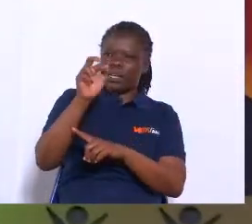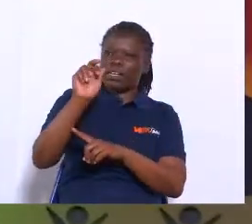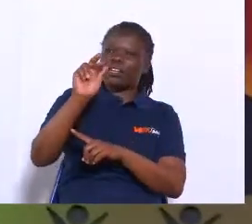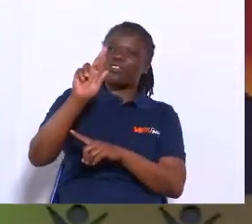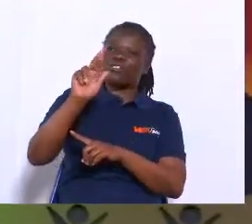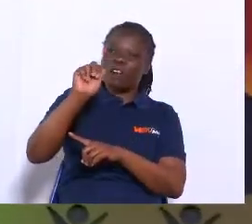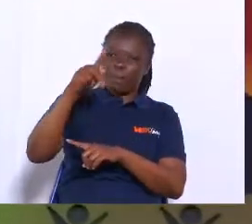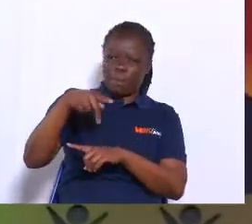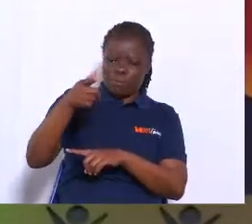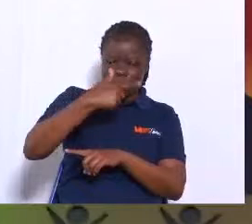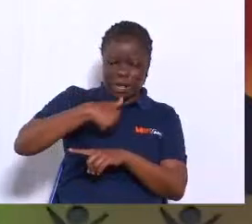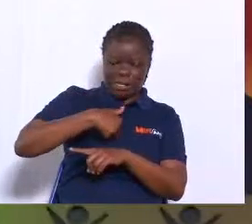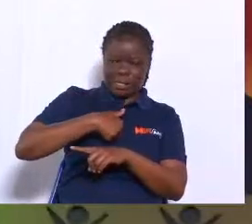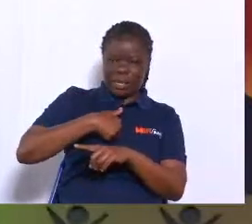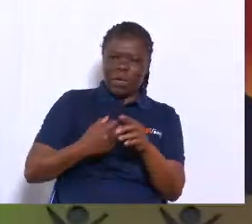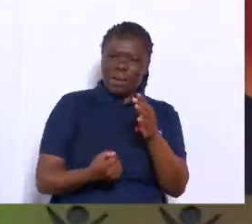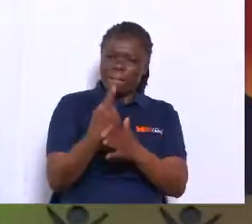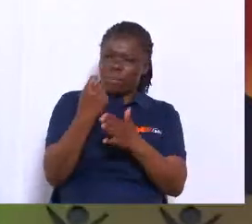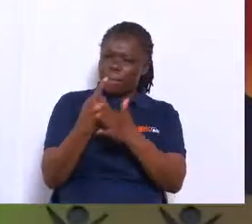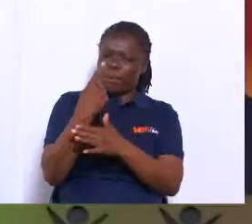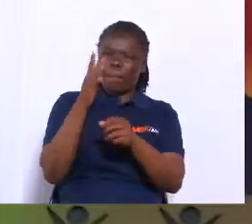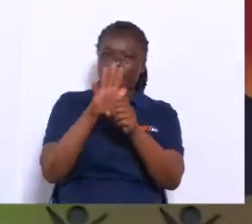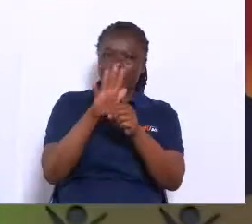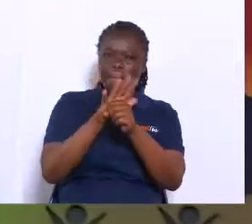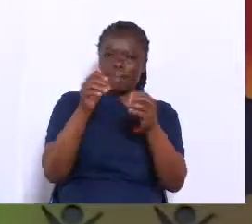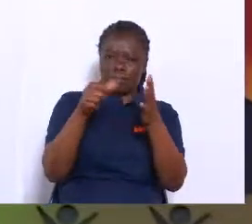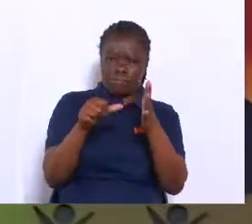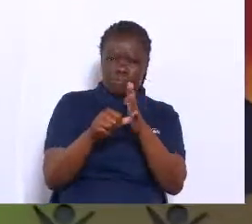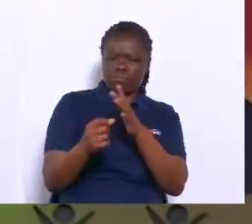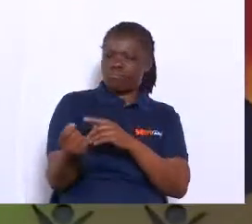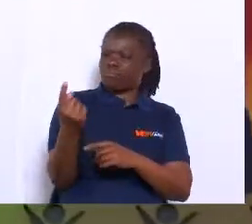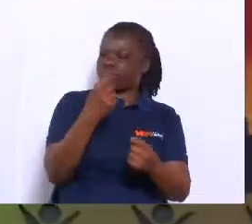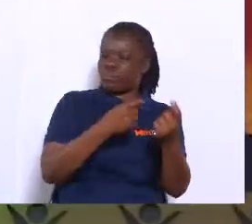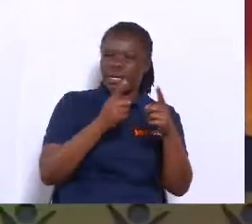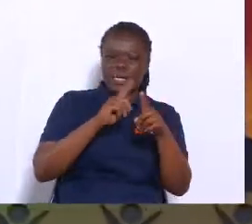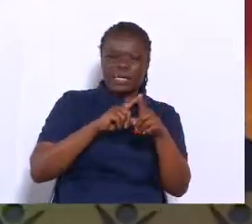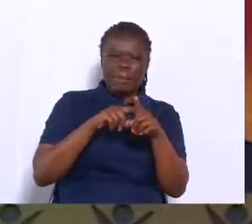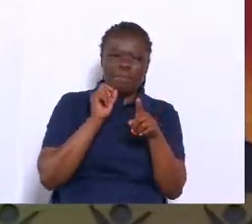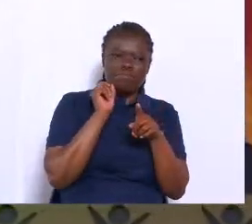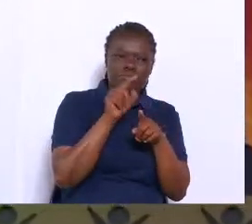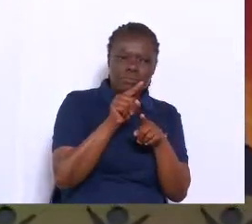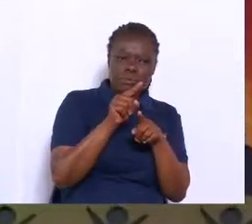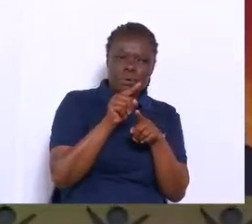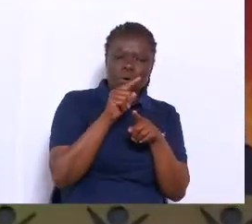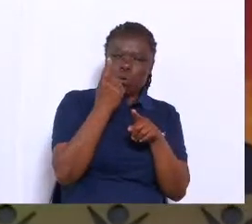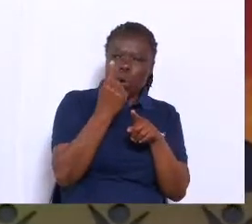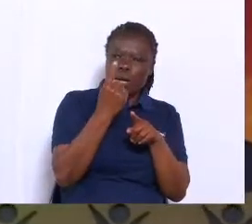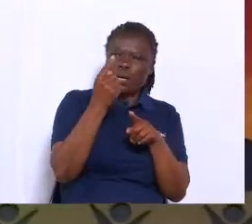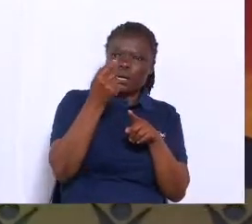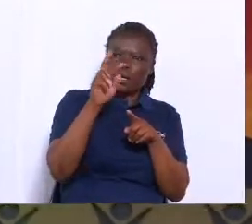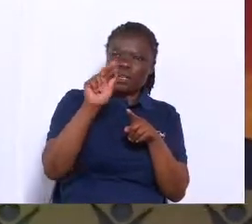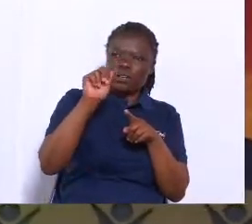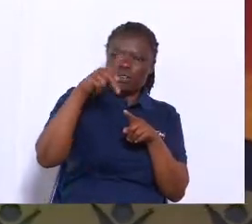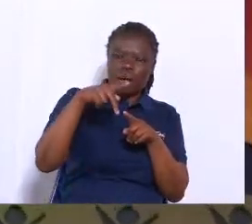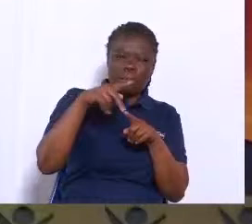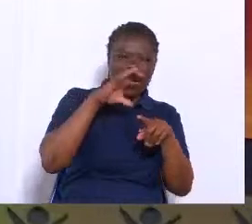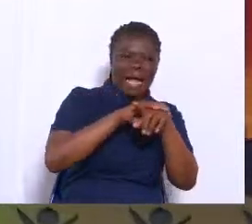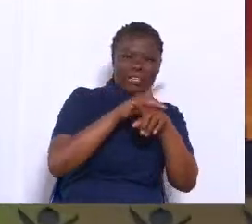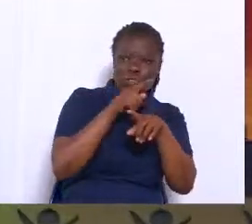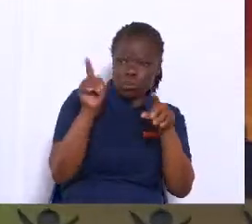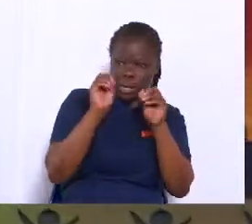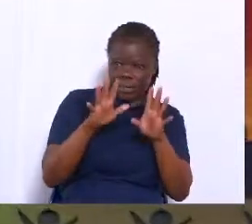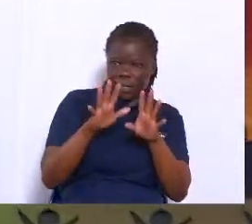He'll set many traps. When he sets one trap and he doesn't get you, he's going to set another trap. To be effective, the